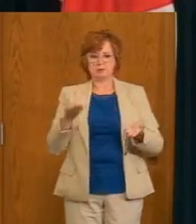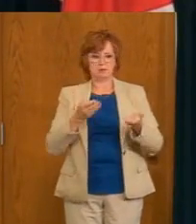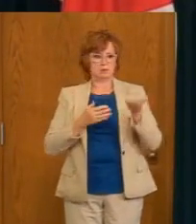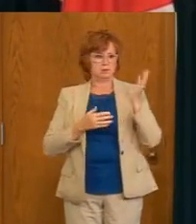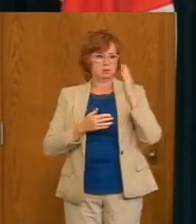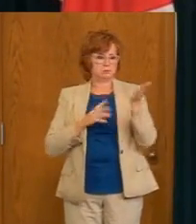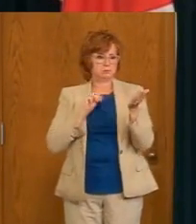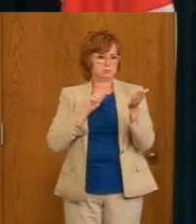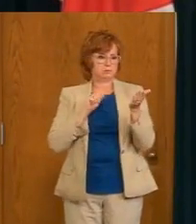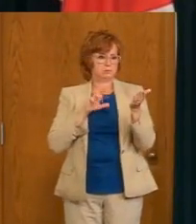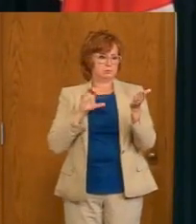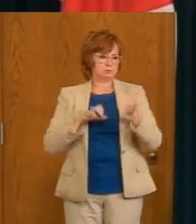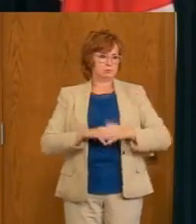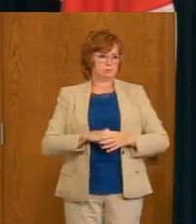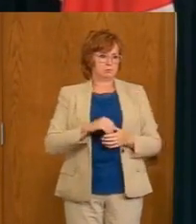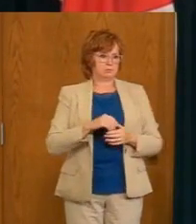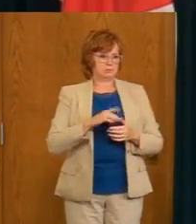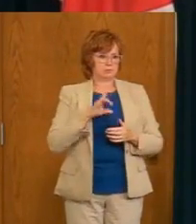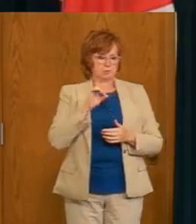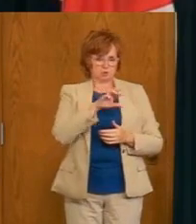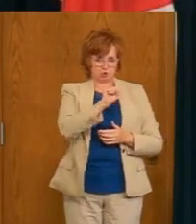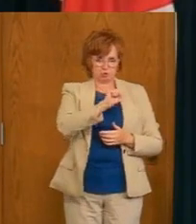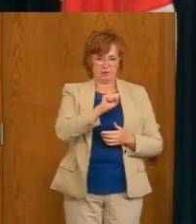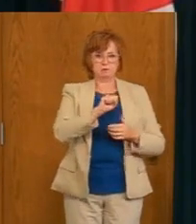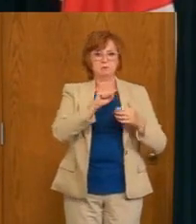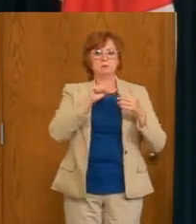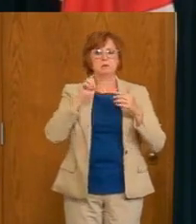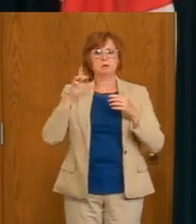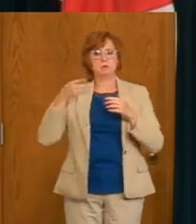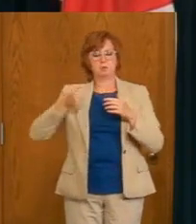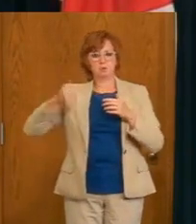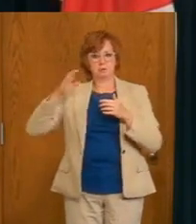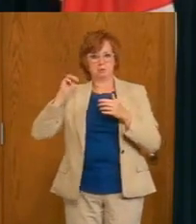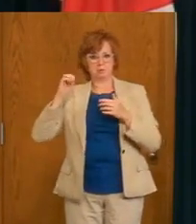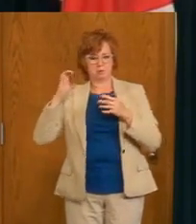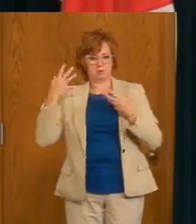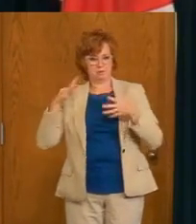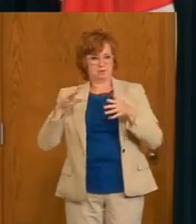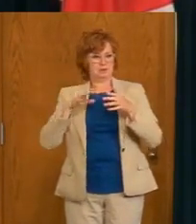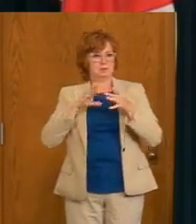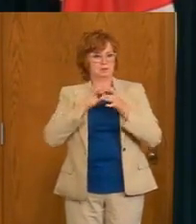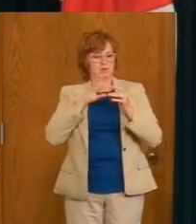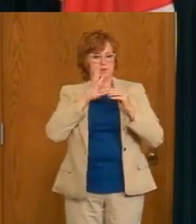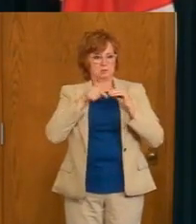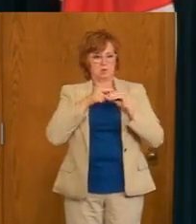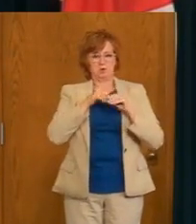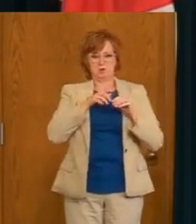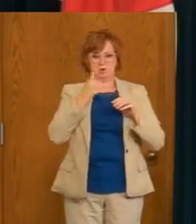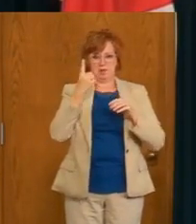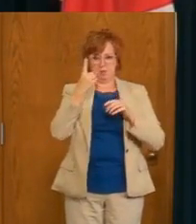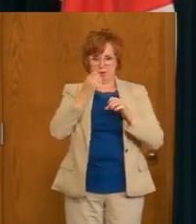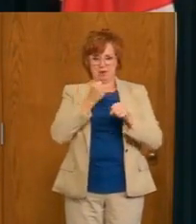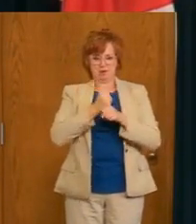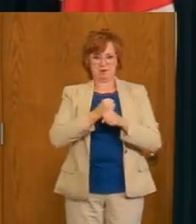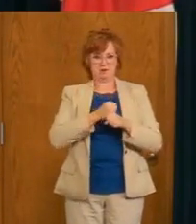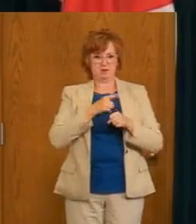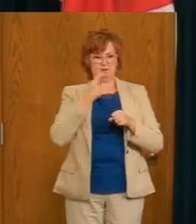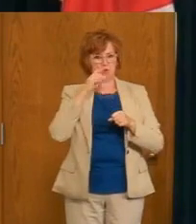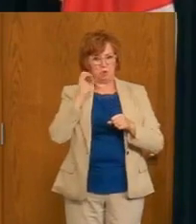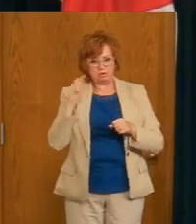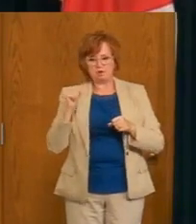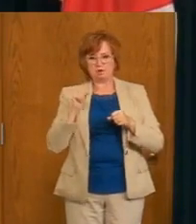far, all the vaccines protect well against the variants of concern. And the simple principles of